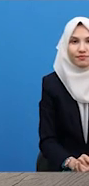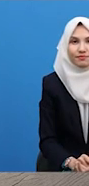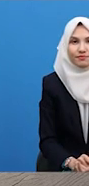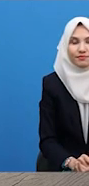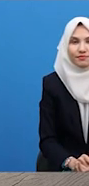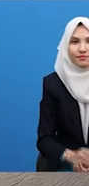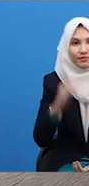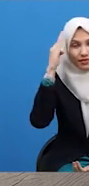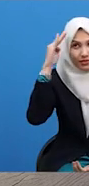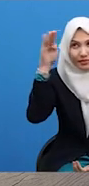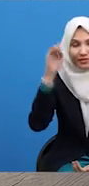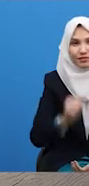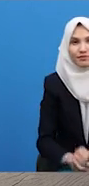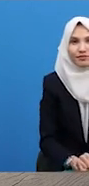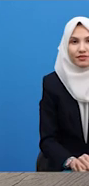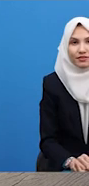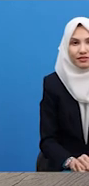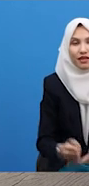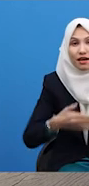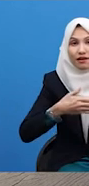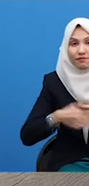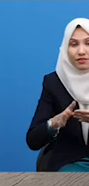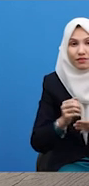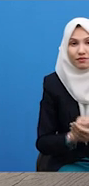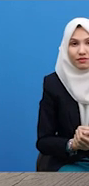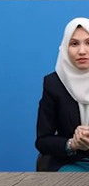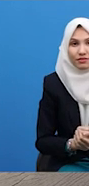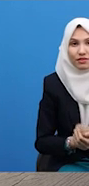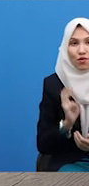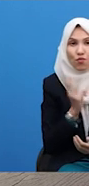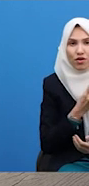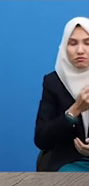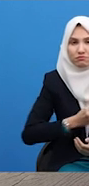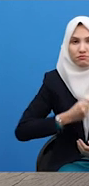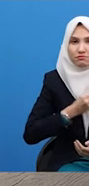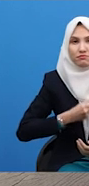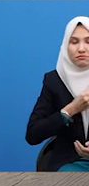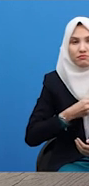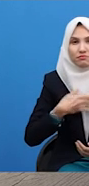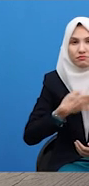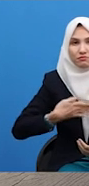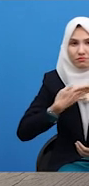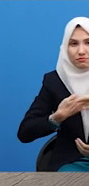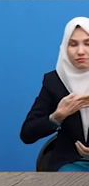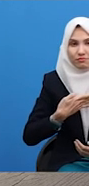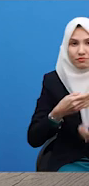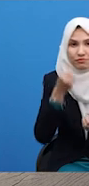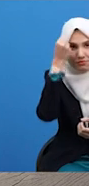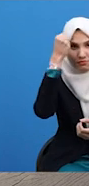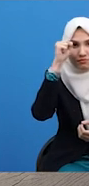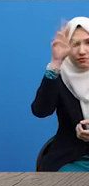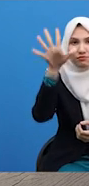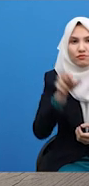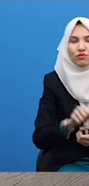Dear Miss Aina, after further consideration, we are sorry to inform you that you have not been